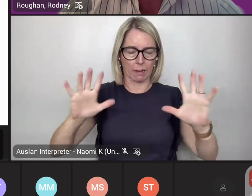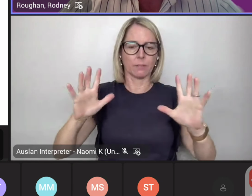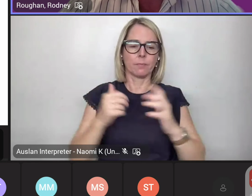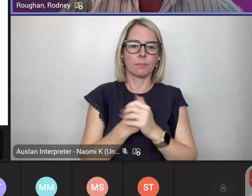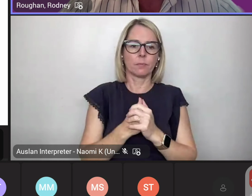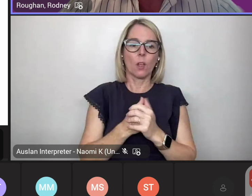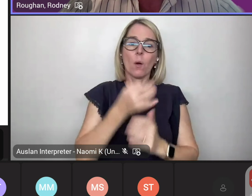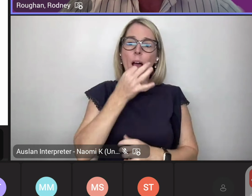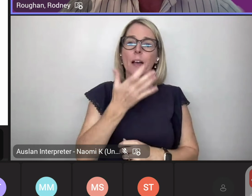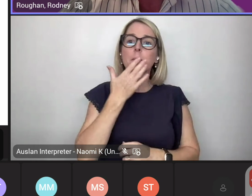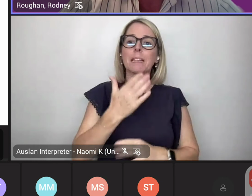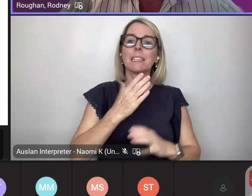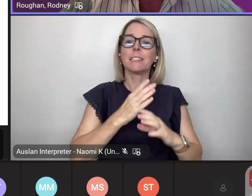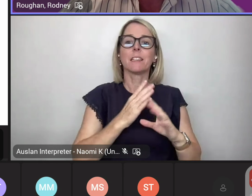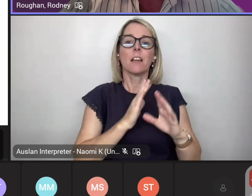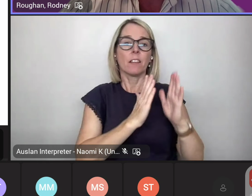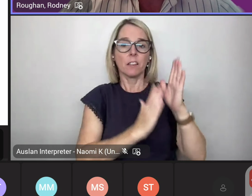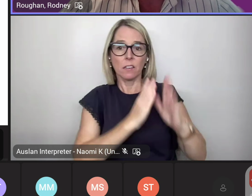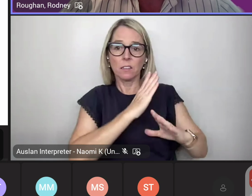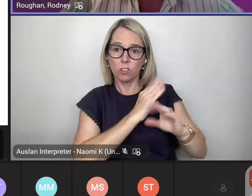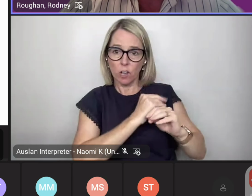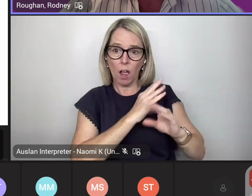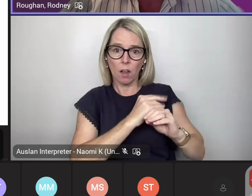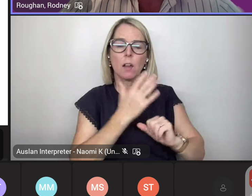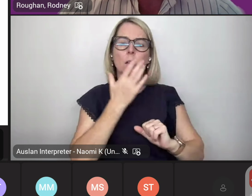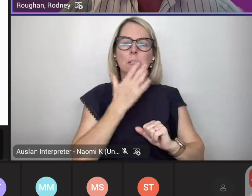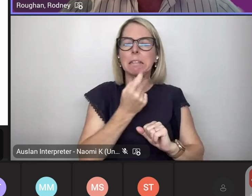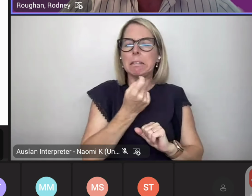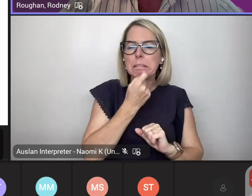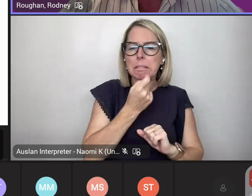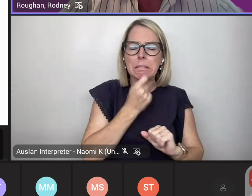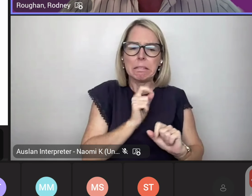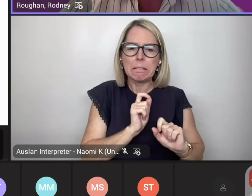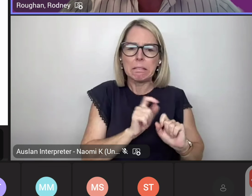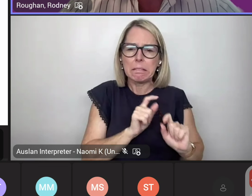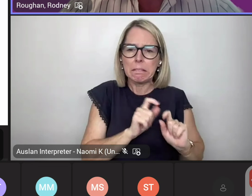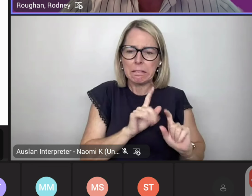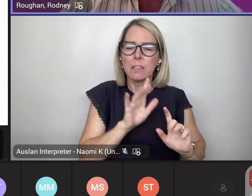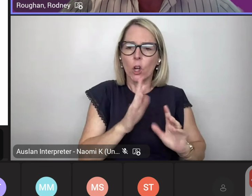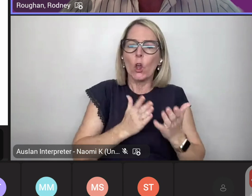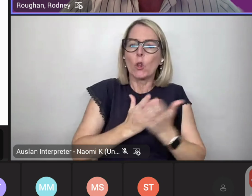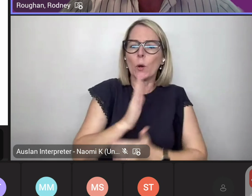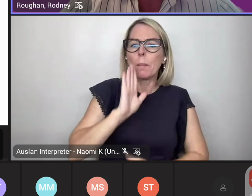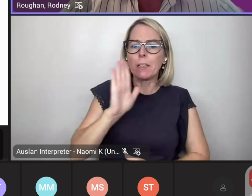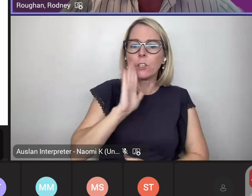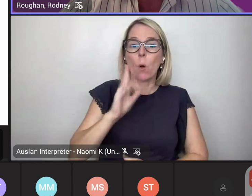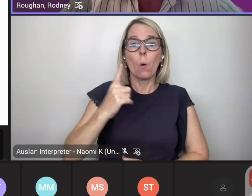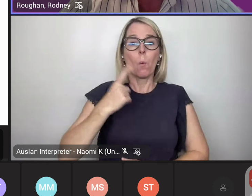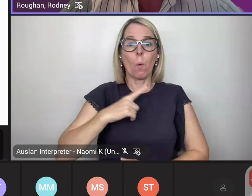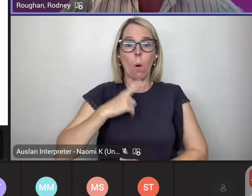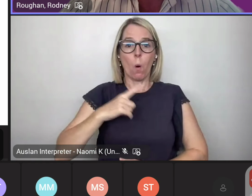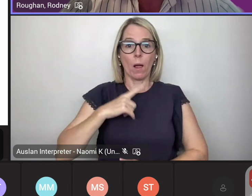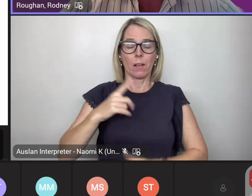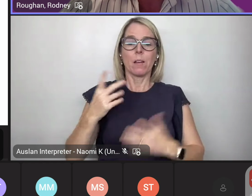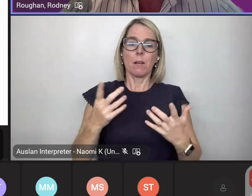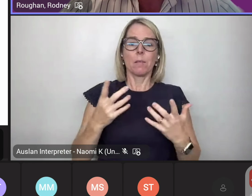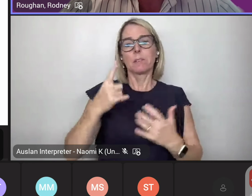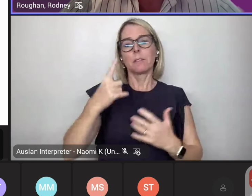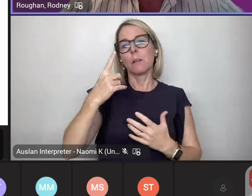use of the chat feature to a minimum during today's presentation, as the use of this can disrupt people who may be